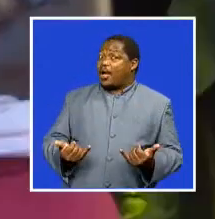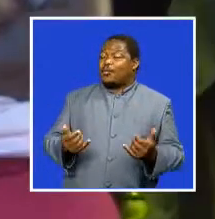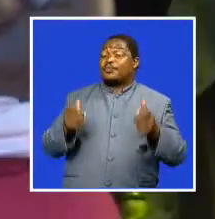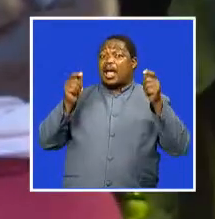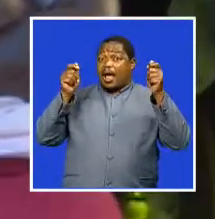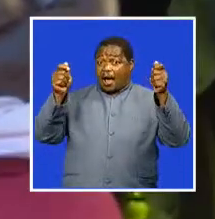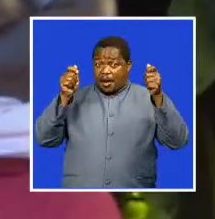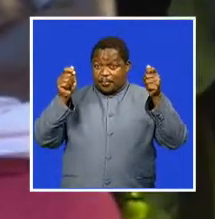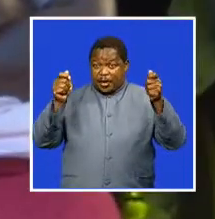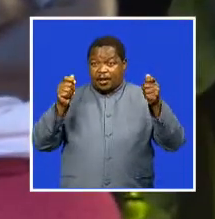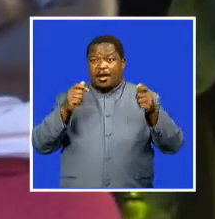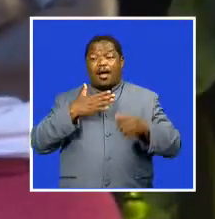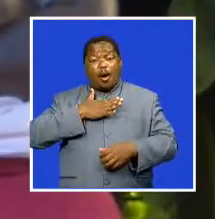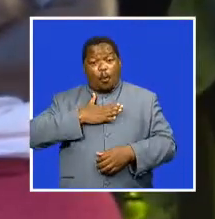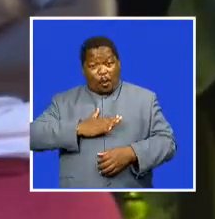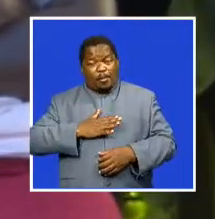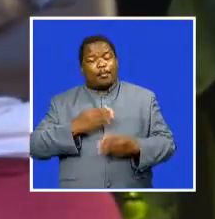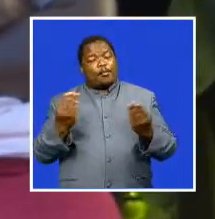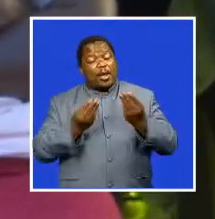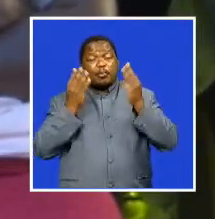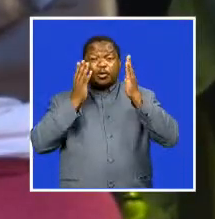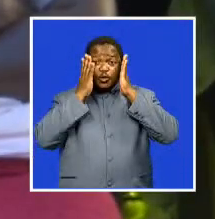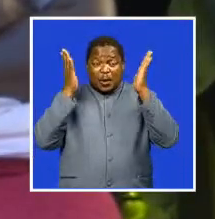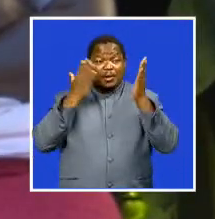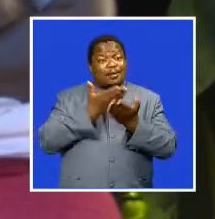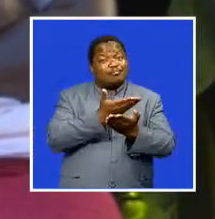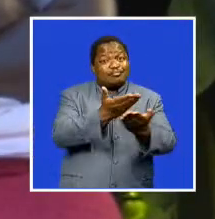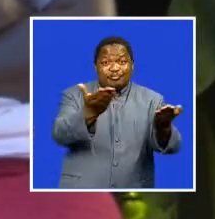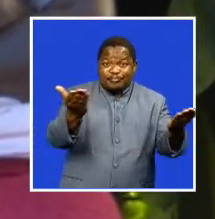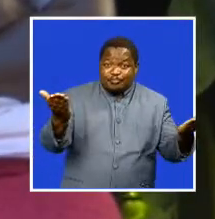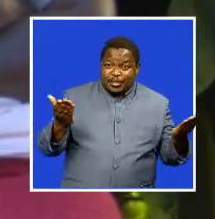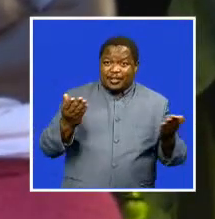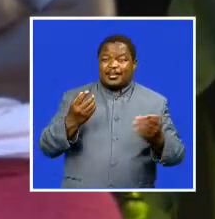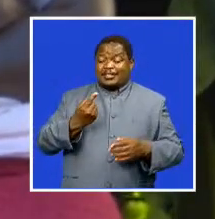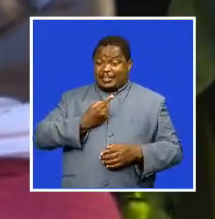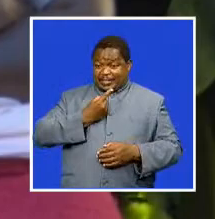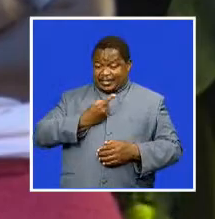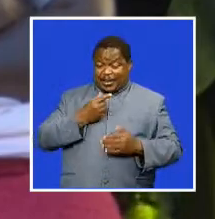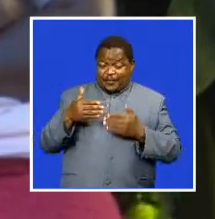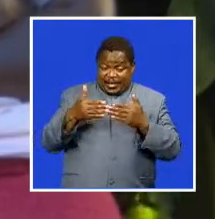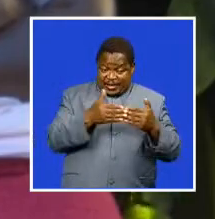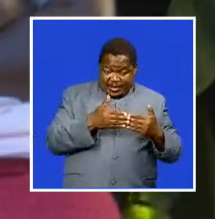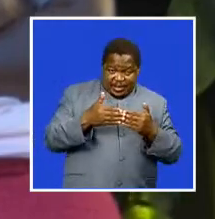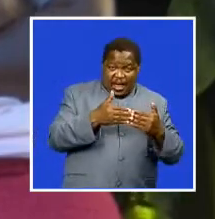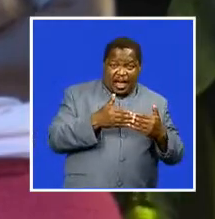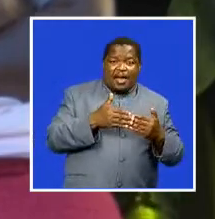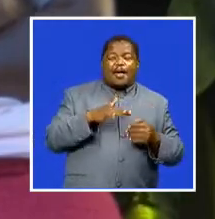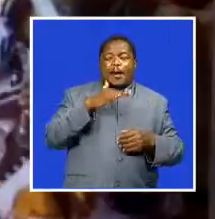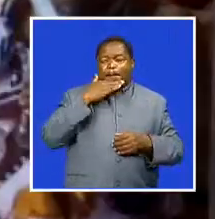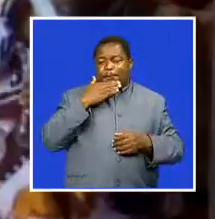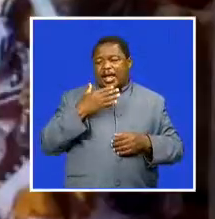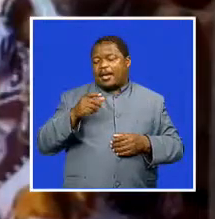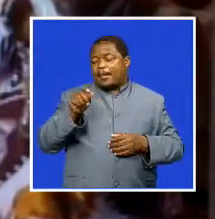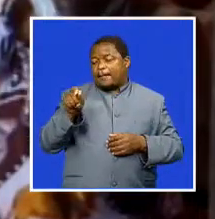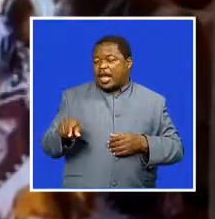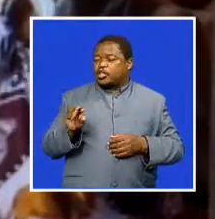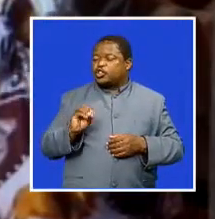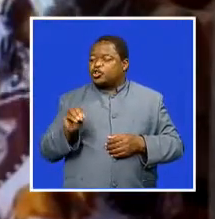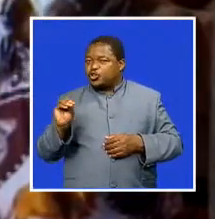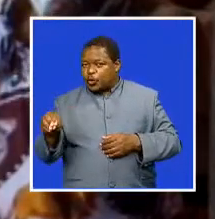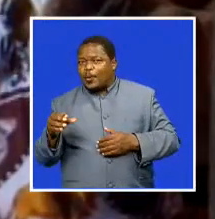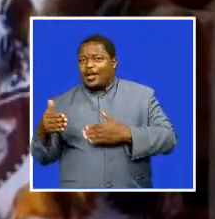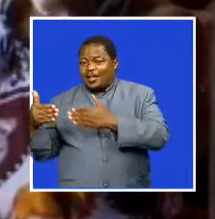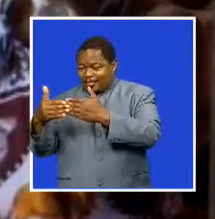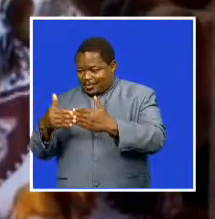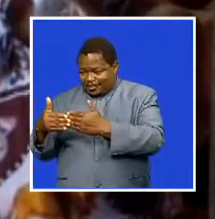themselves, and by so doing, we will be taking care of those next to us, and ultimately the nation as a